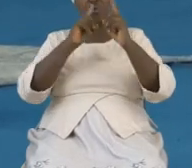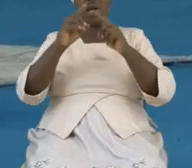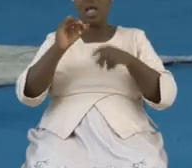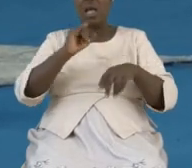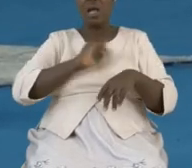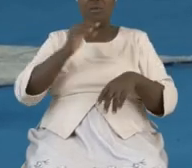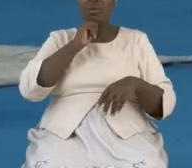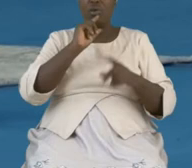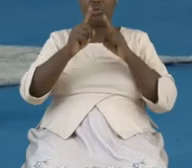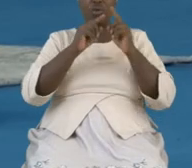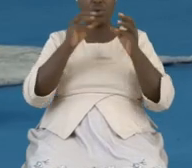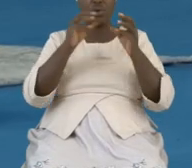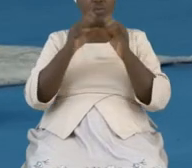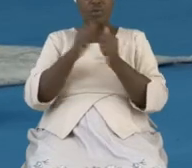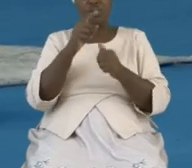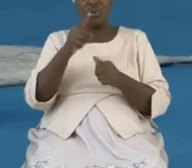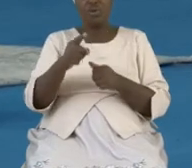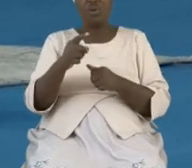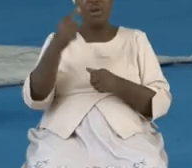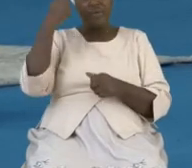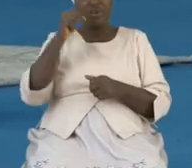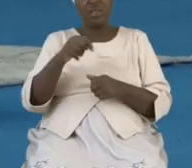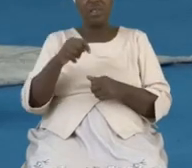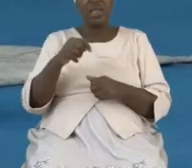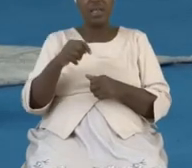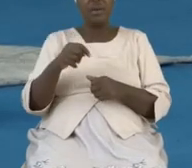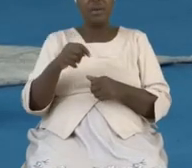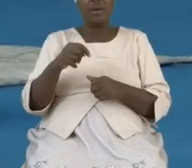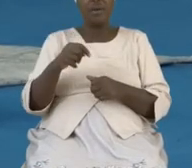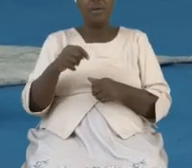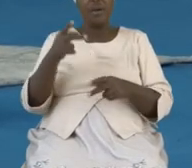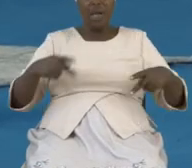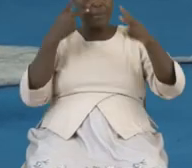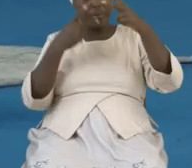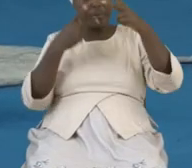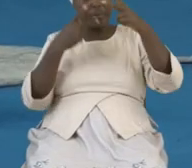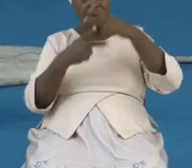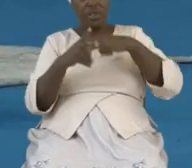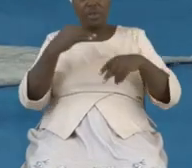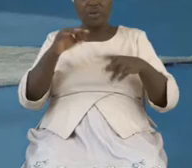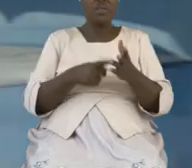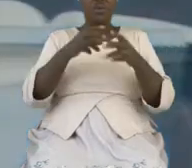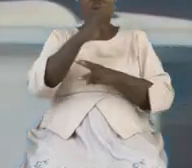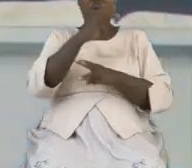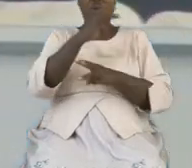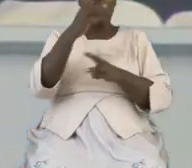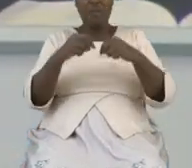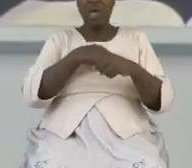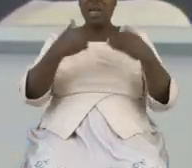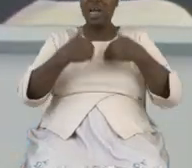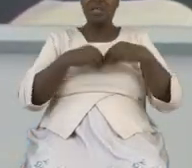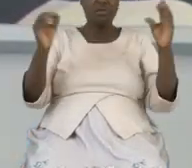you. For the prince of this world cometh and has